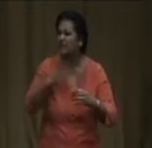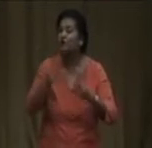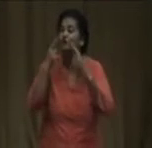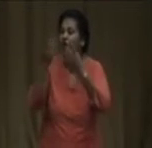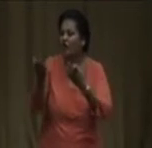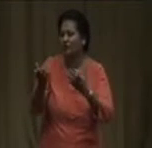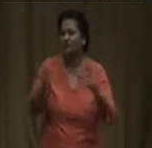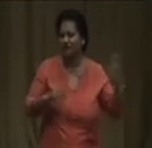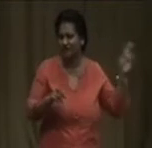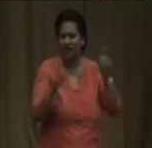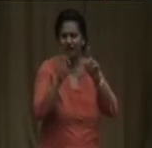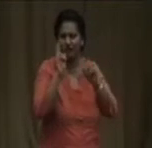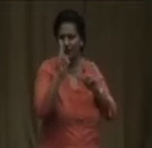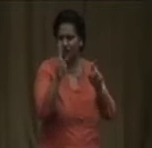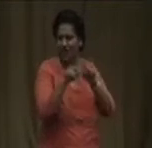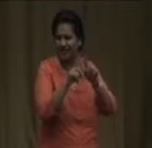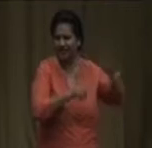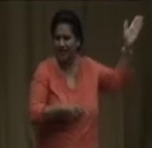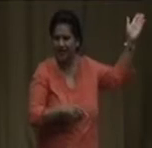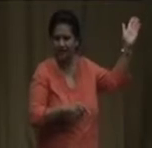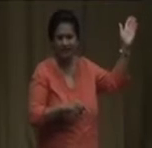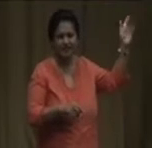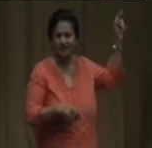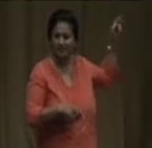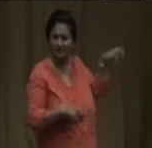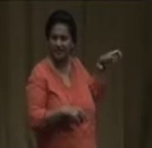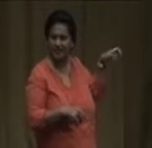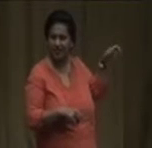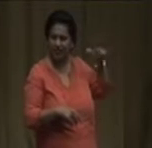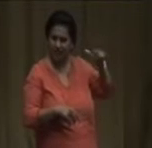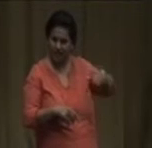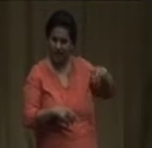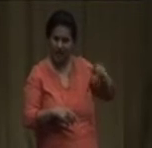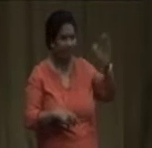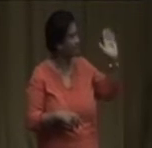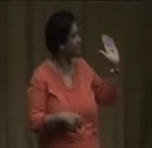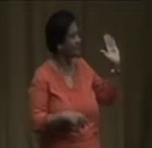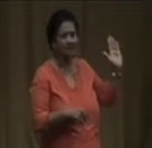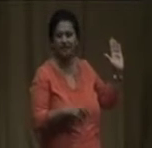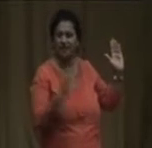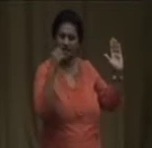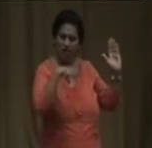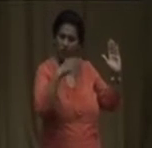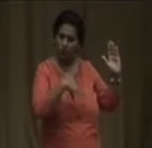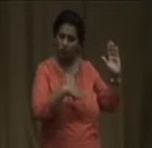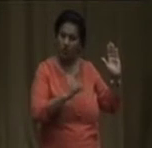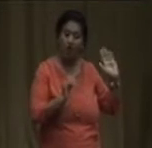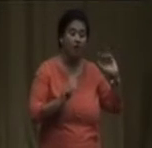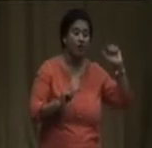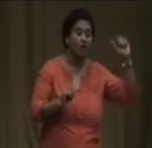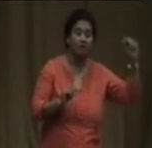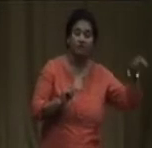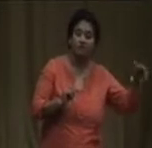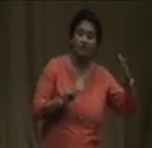model canvas looks like. The columns on the left are more the input factors. The columns on the right are the